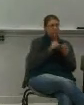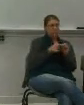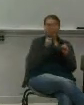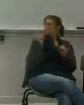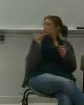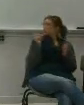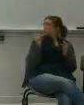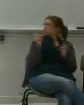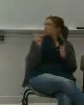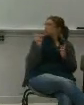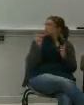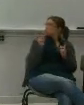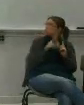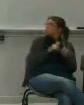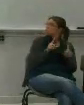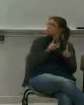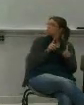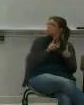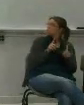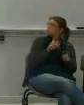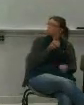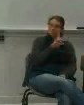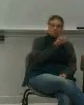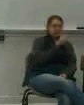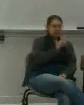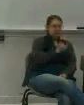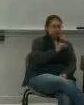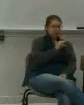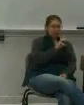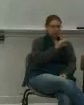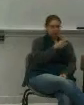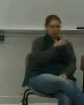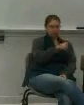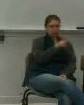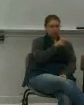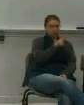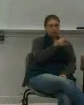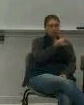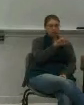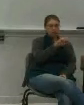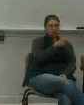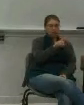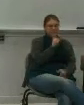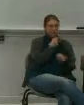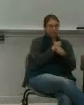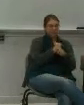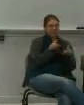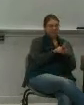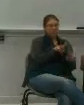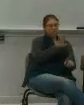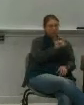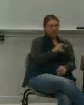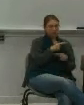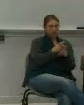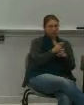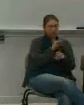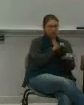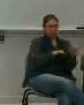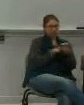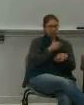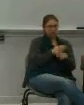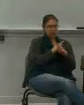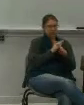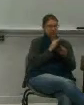this, but basically dimethyl sulfide is generated as a byproduct of a chemical protection